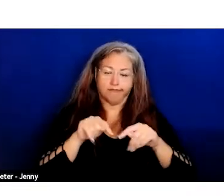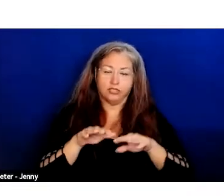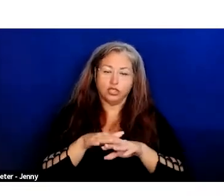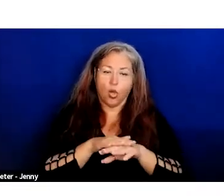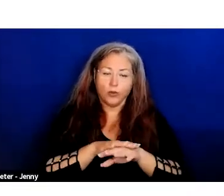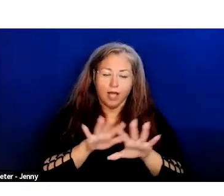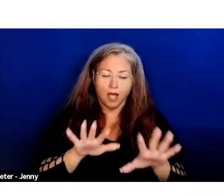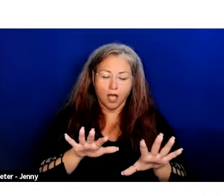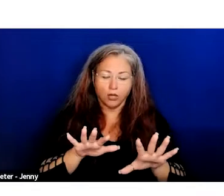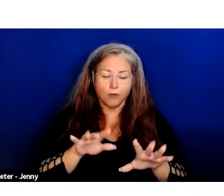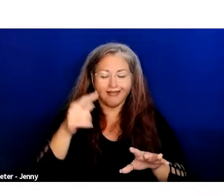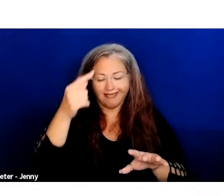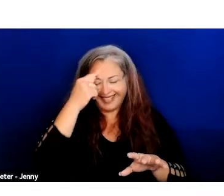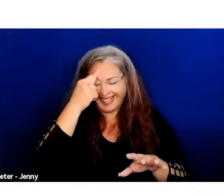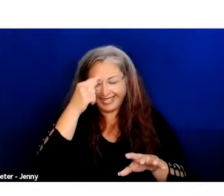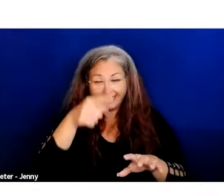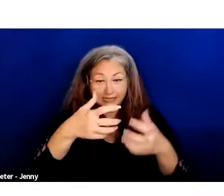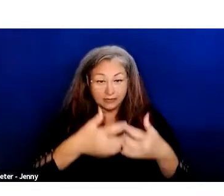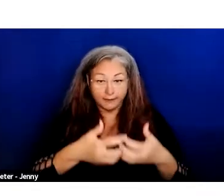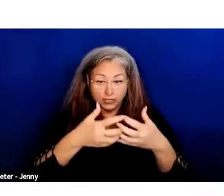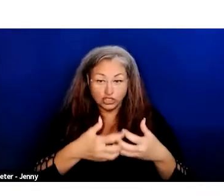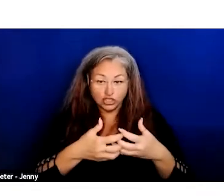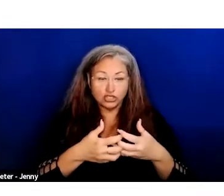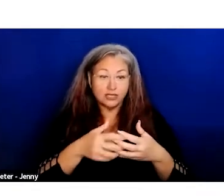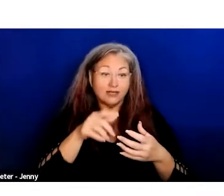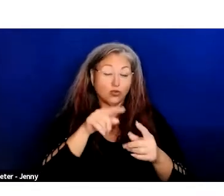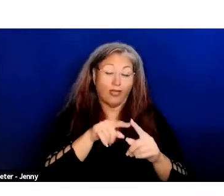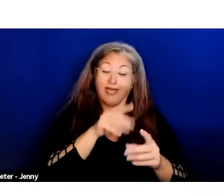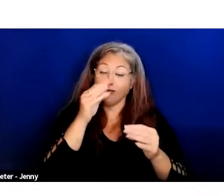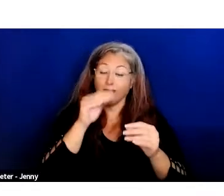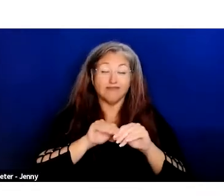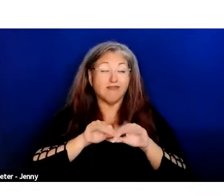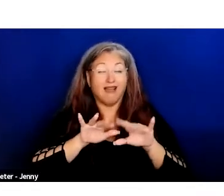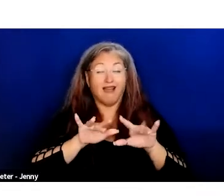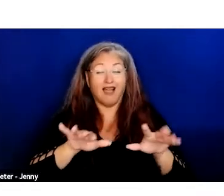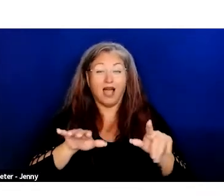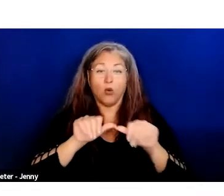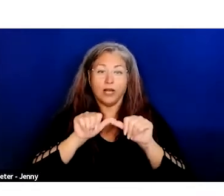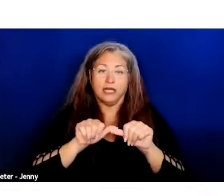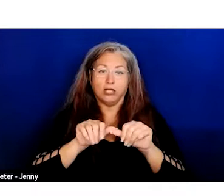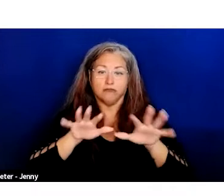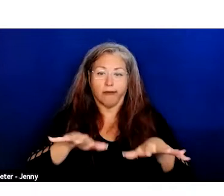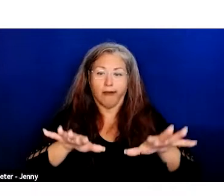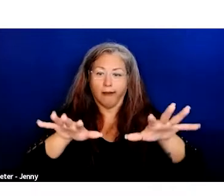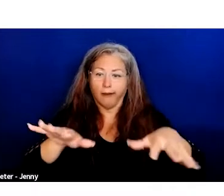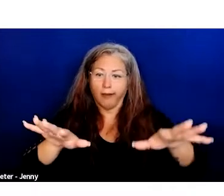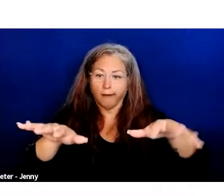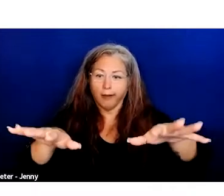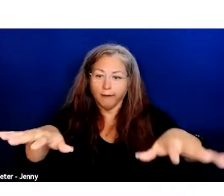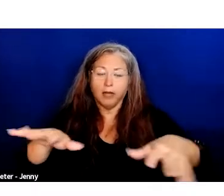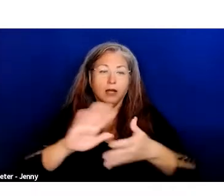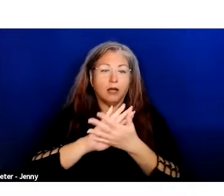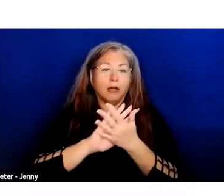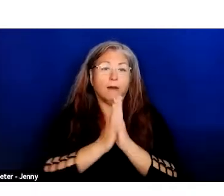mindful, these things go viral, and then these things continue to spread and